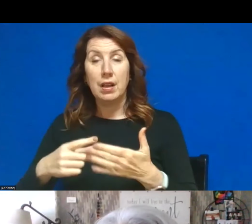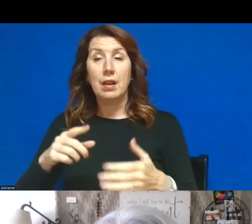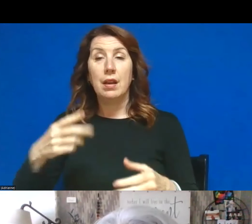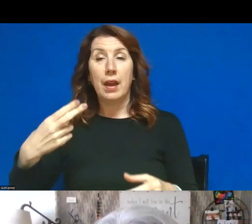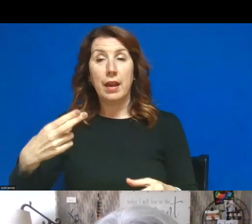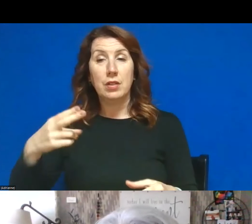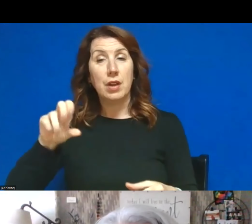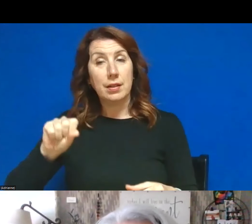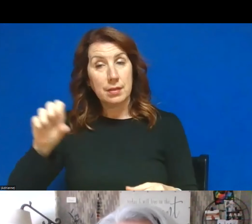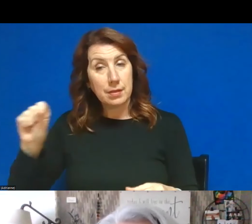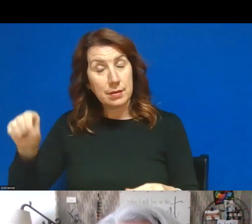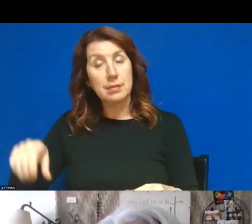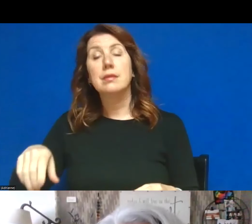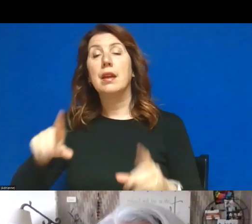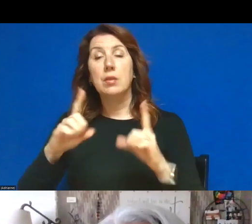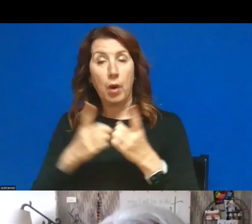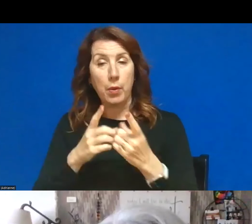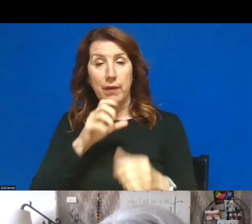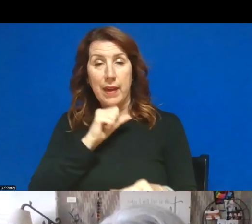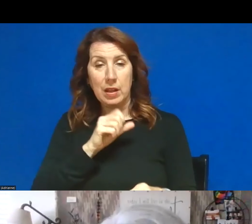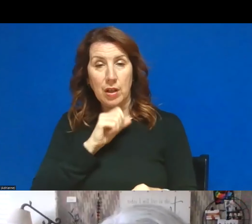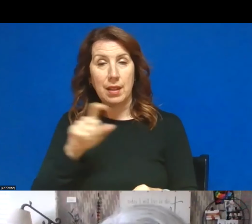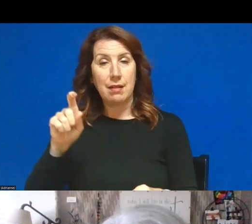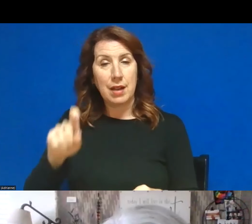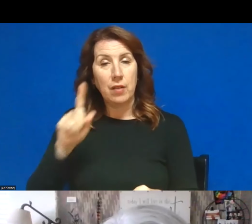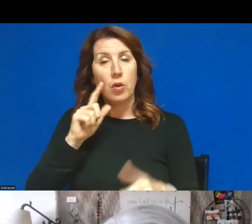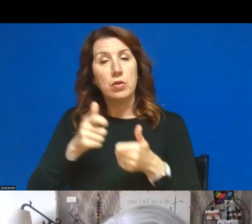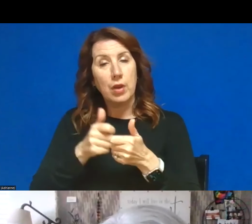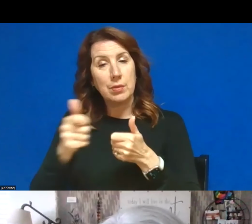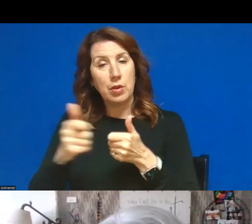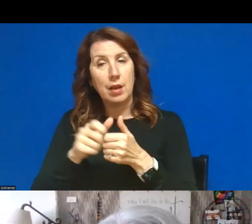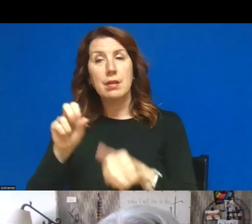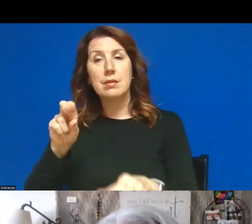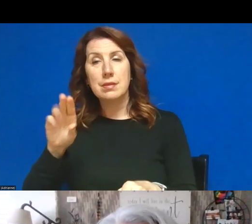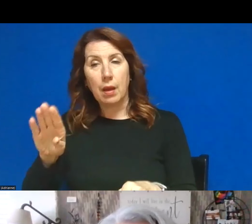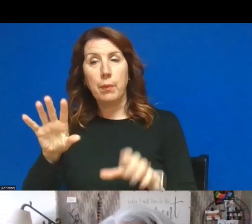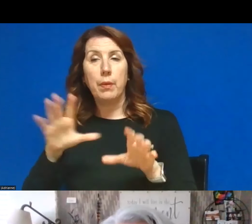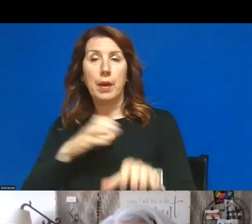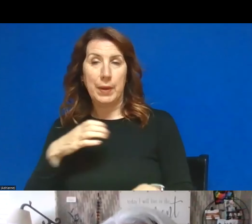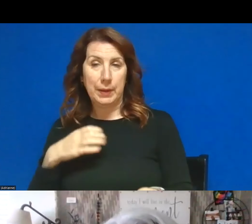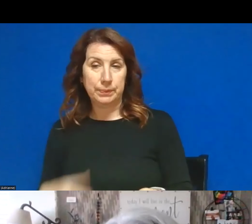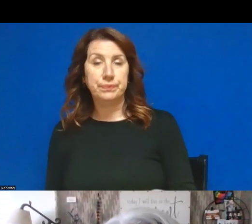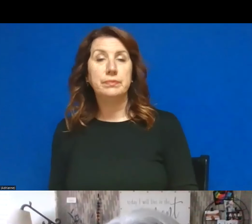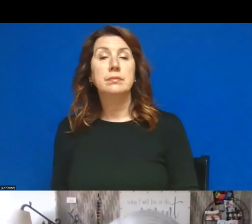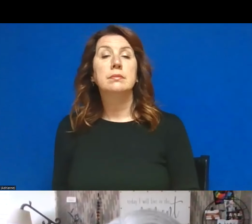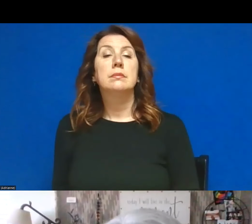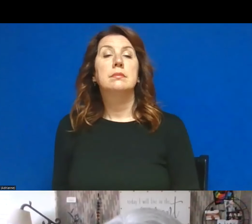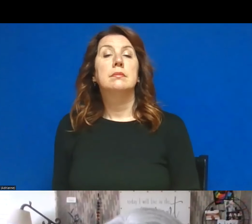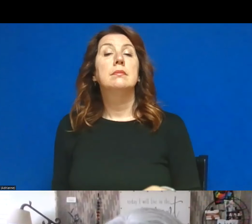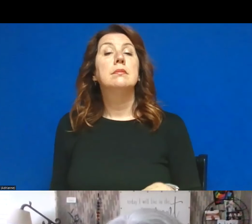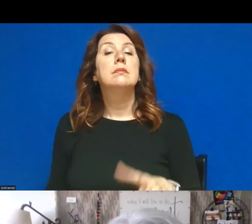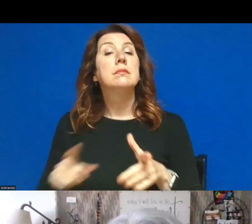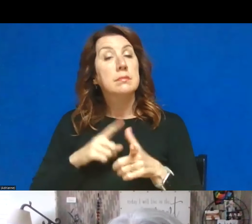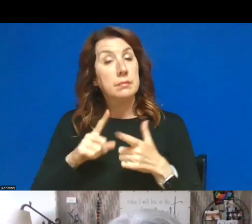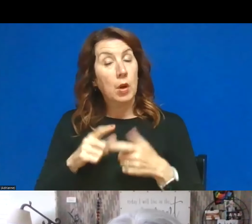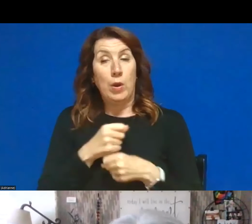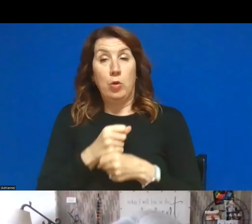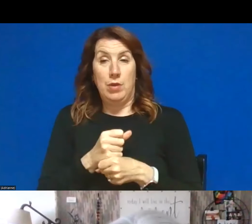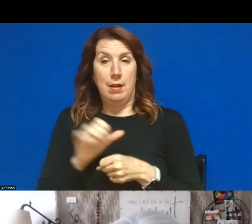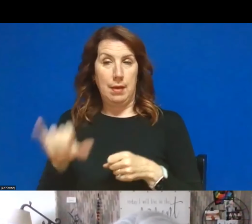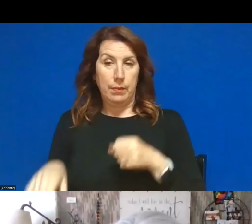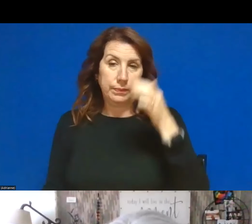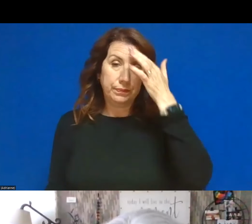the Department of Aging about the need for a transportation subcommittee. So our next move was to create one. But first